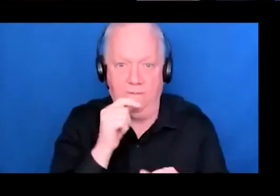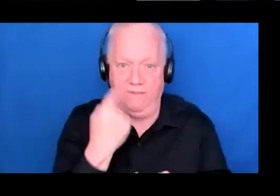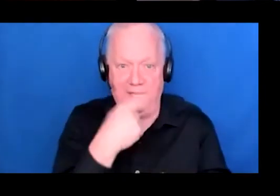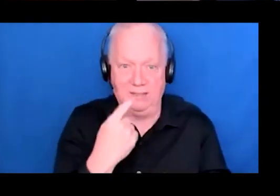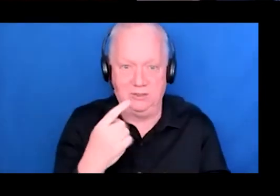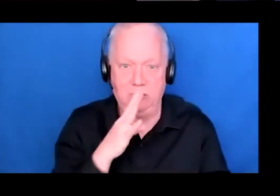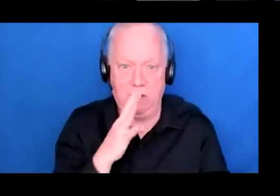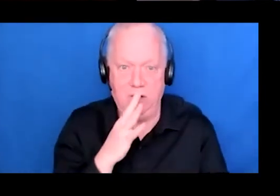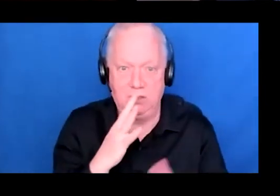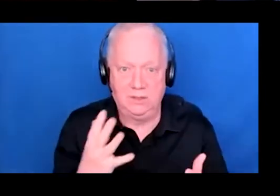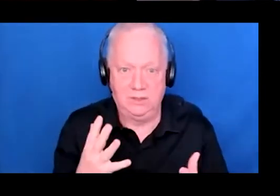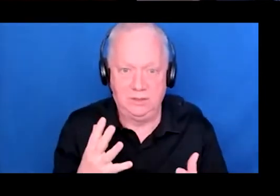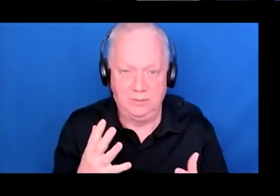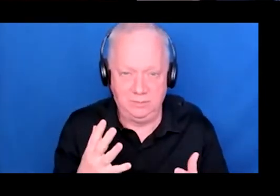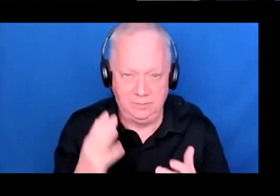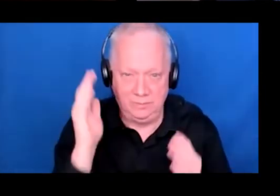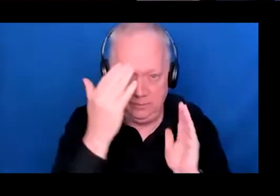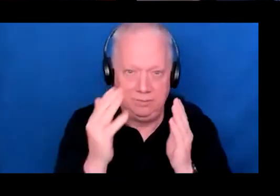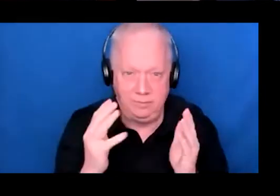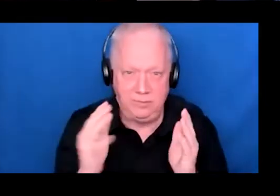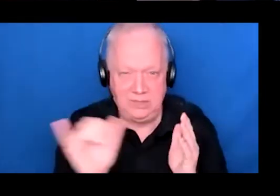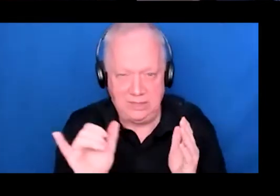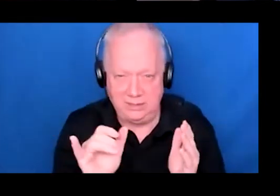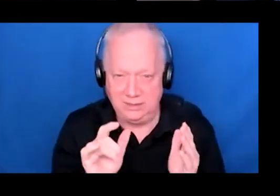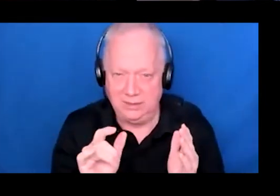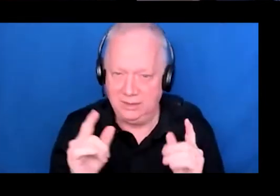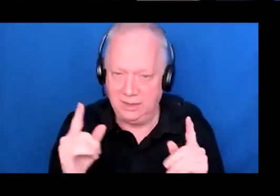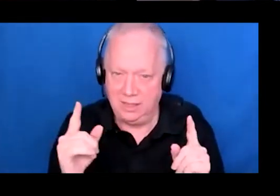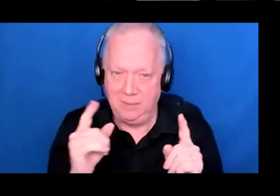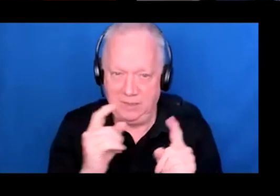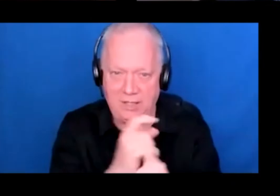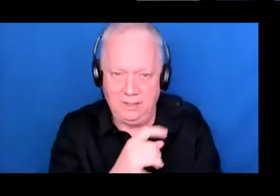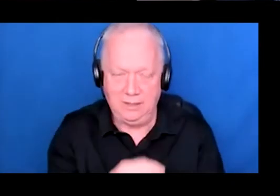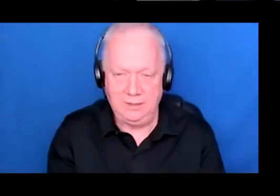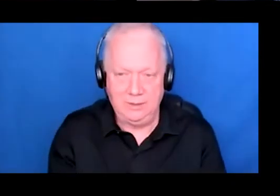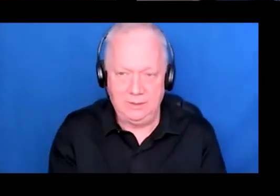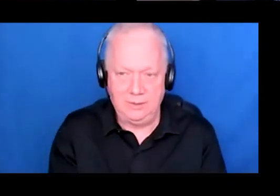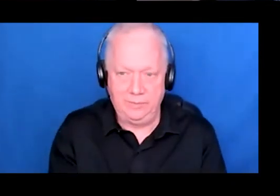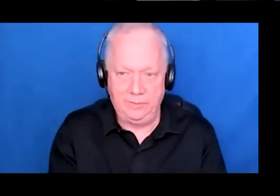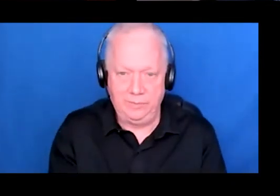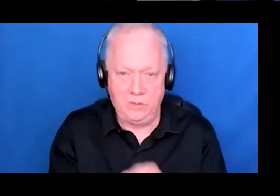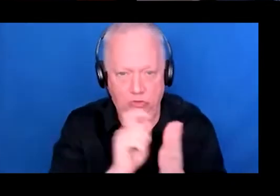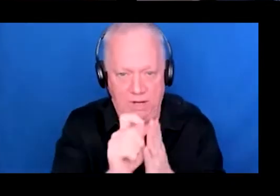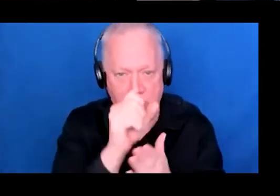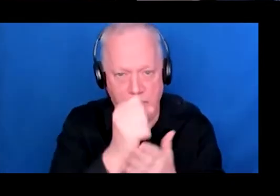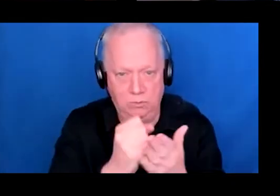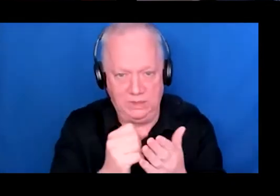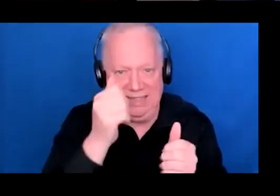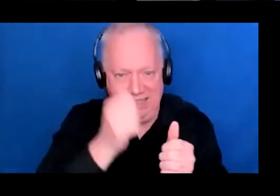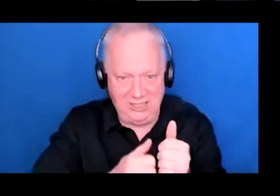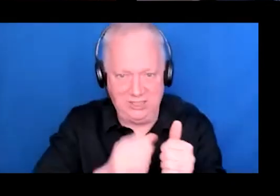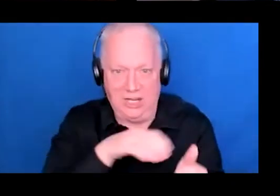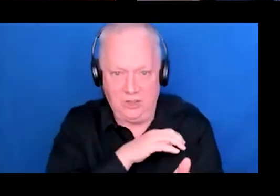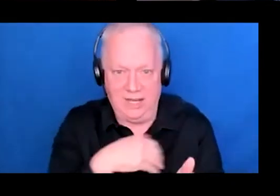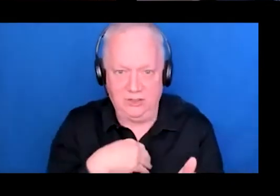talks. You know, so it's kind of complicated to write a script where each character